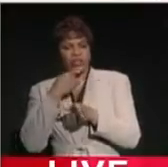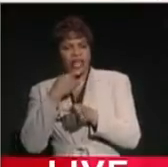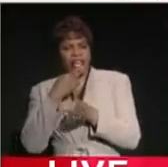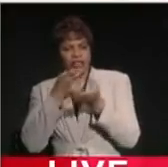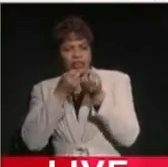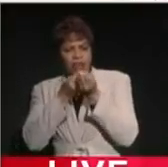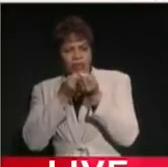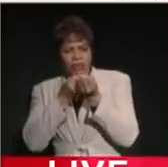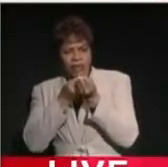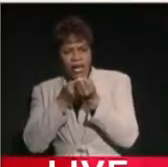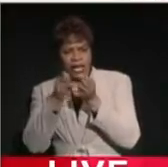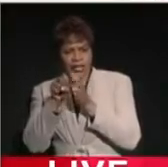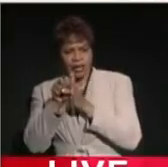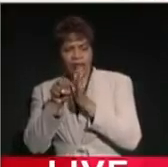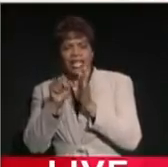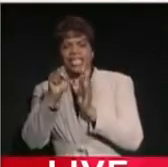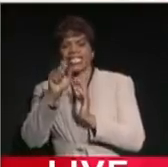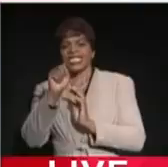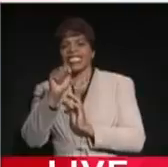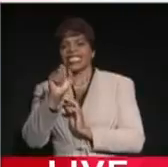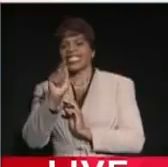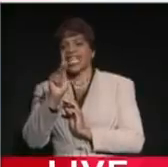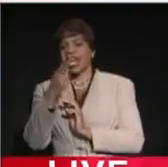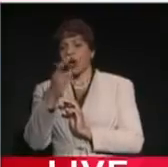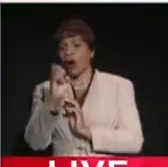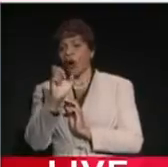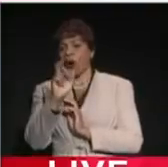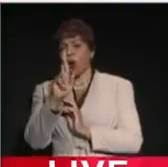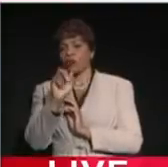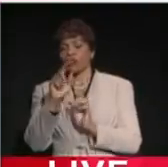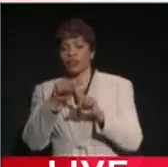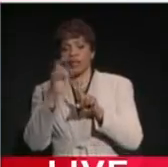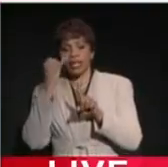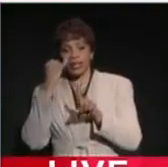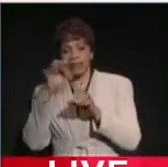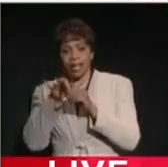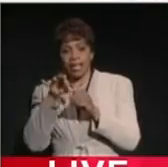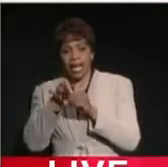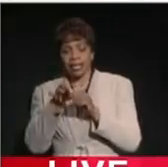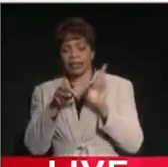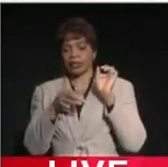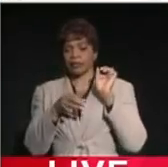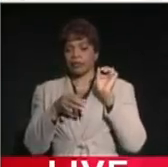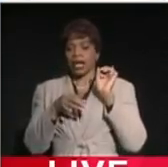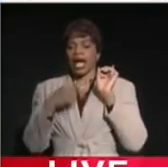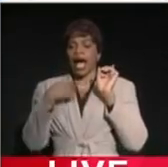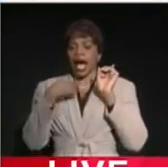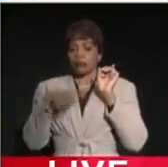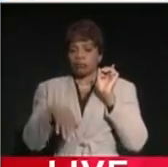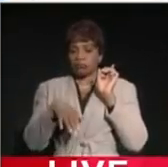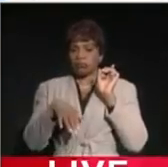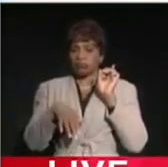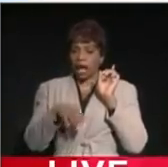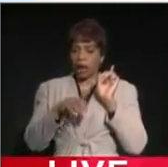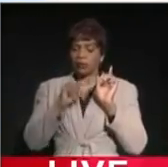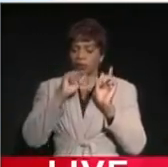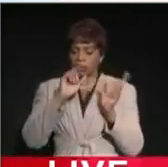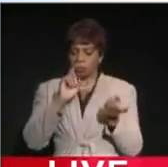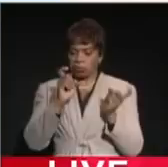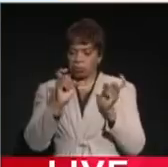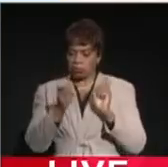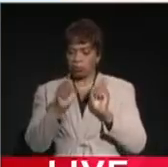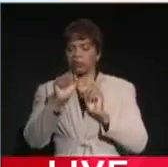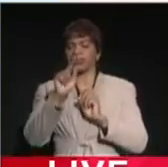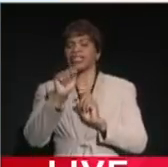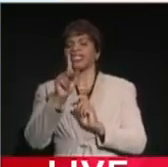state takeovers. Yes. If elected, would you end the state takeover? I would undo that state takeover, but I would say that we would be there on the ground.